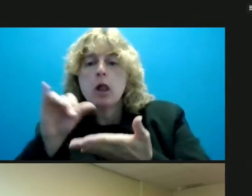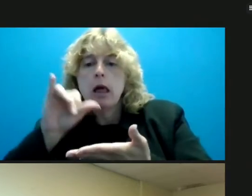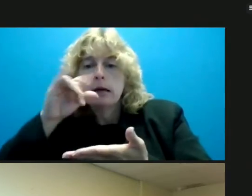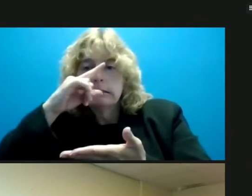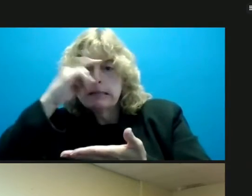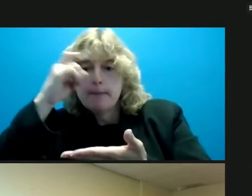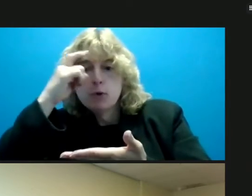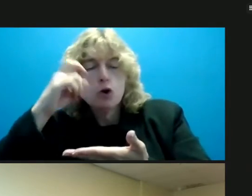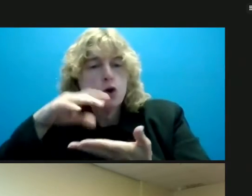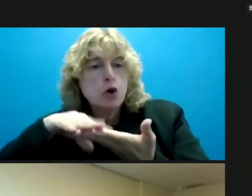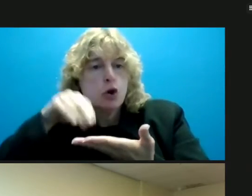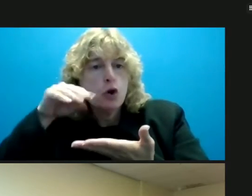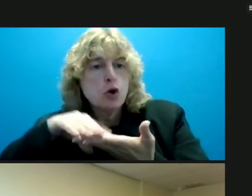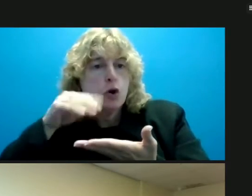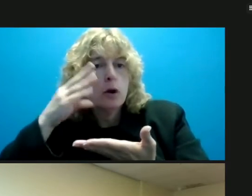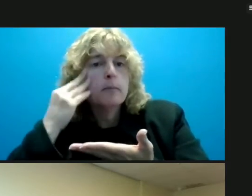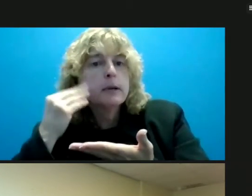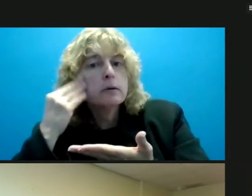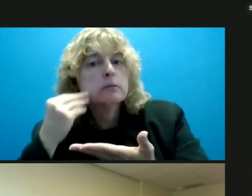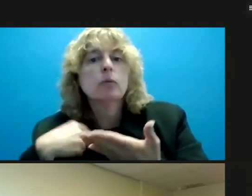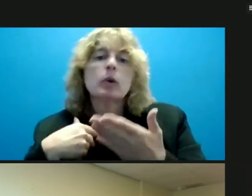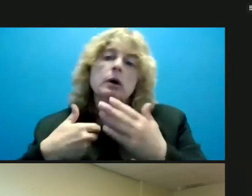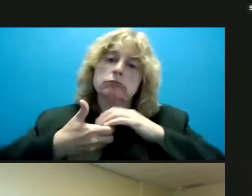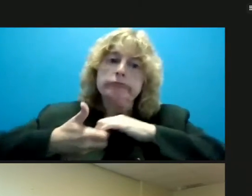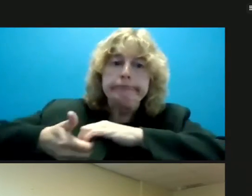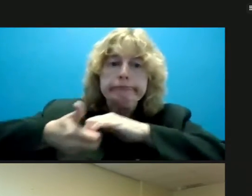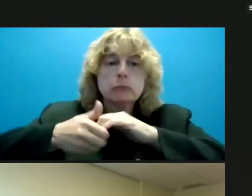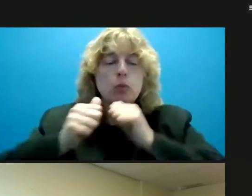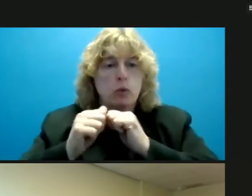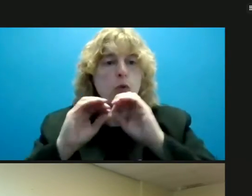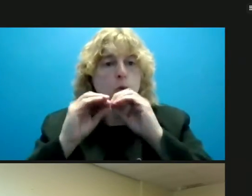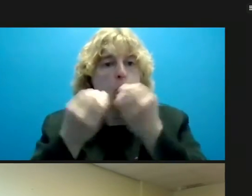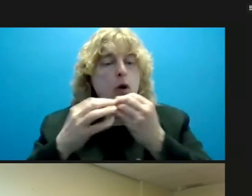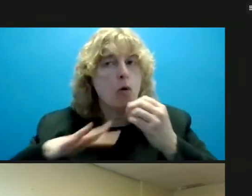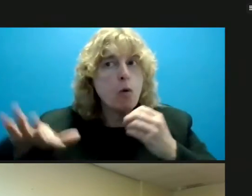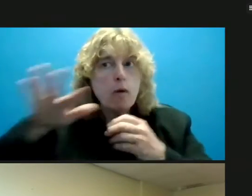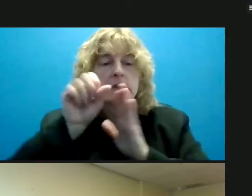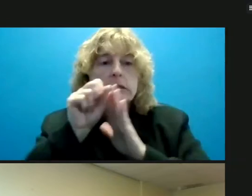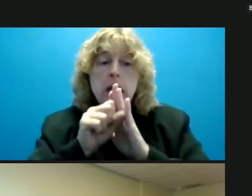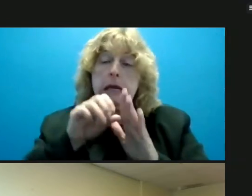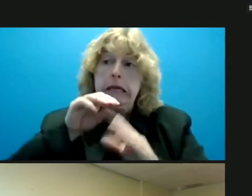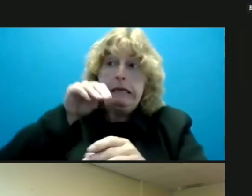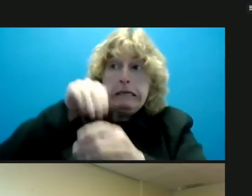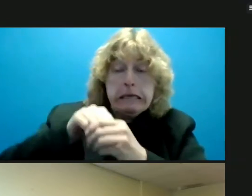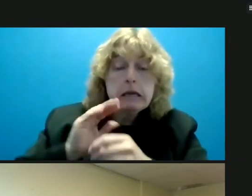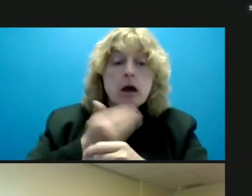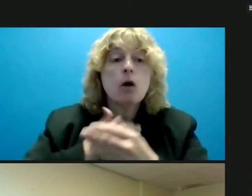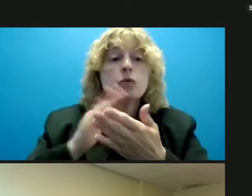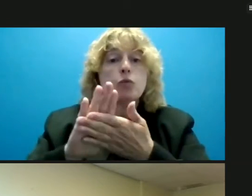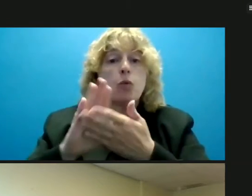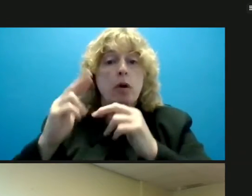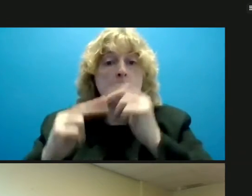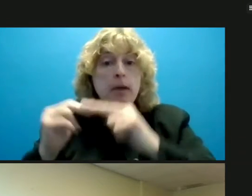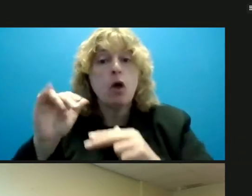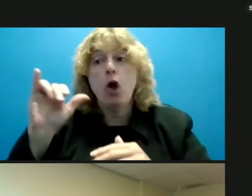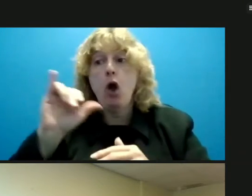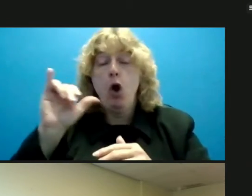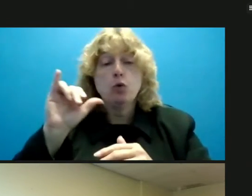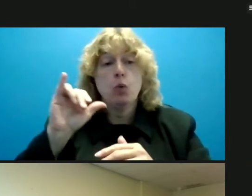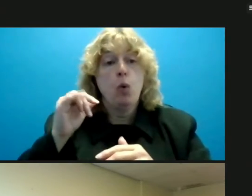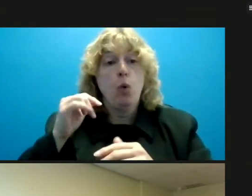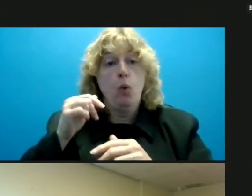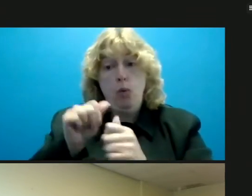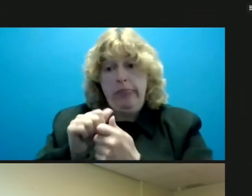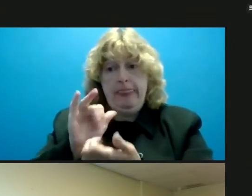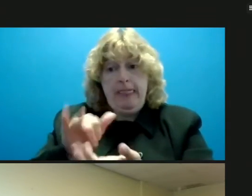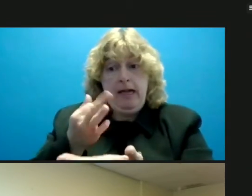organizations across the city in our school buildings, as well as we were able to, with this funding, to go